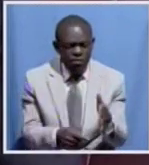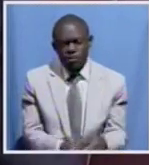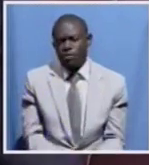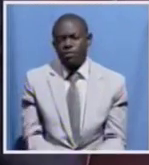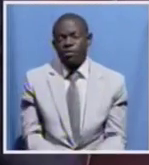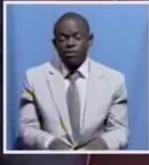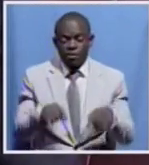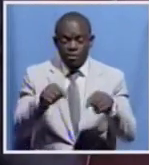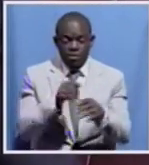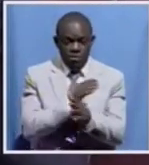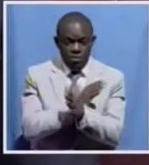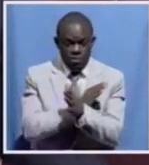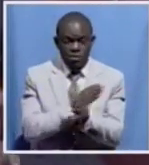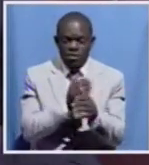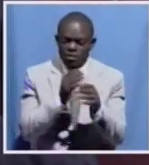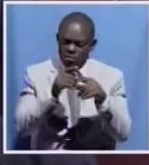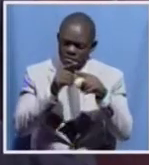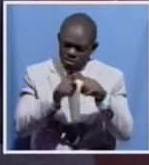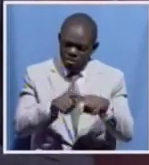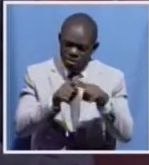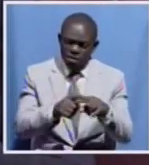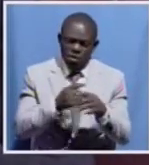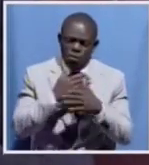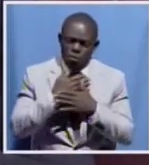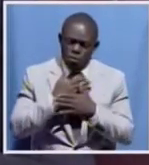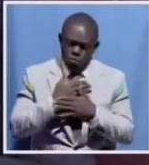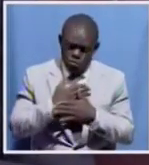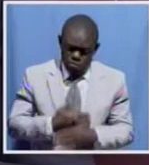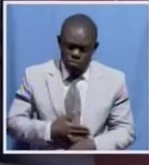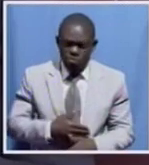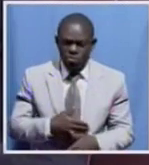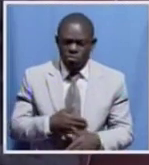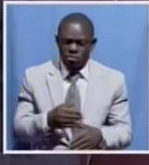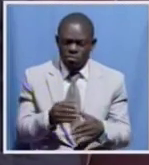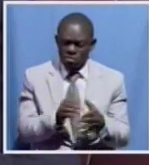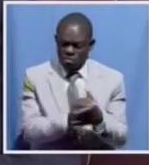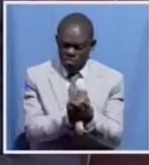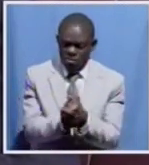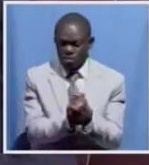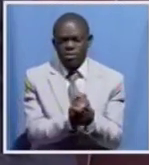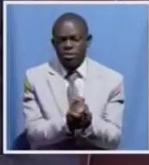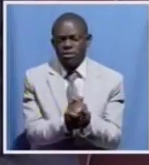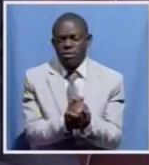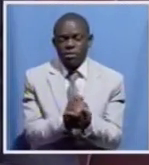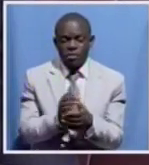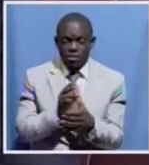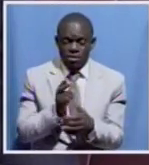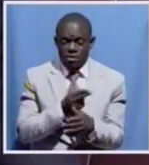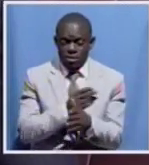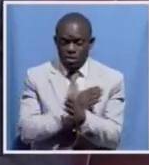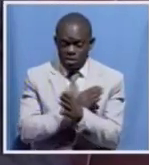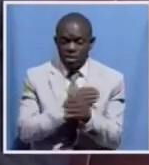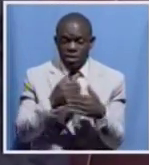stood for peace and stability. We have a lot more to be proud of, than that which we have to beat ourselves